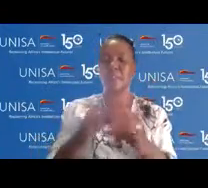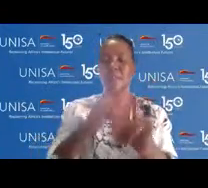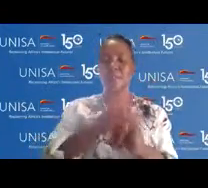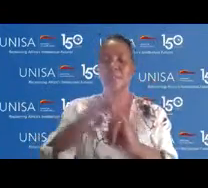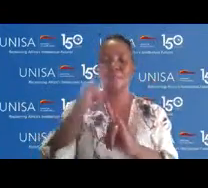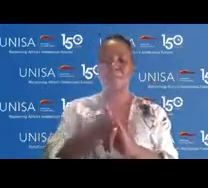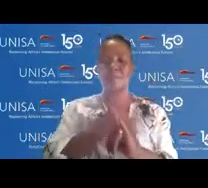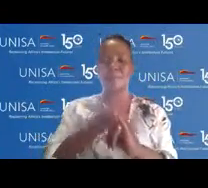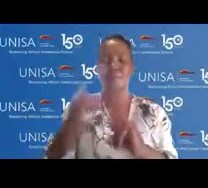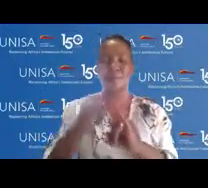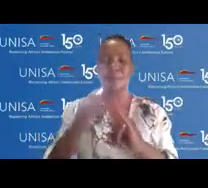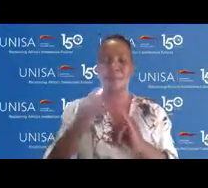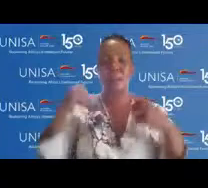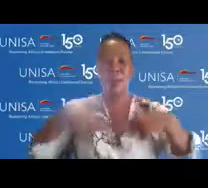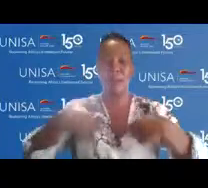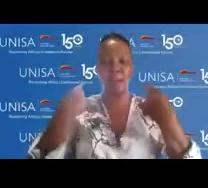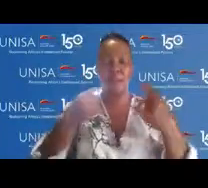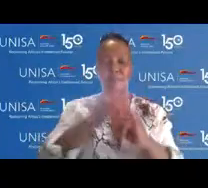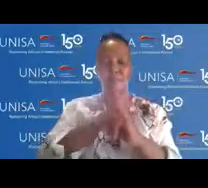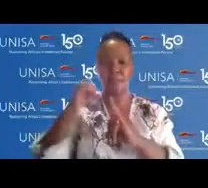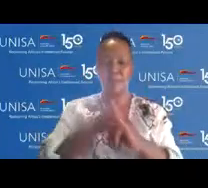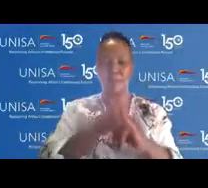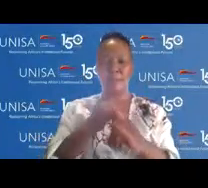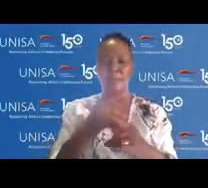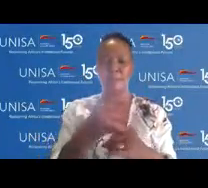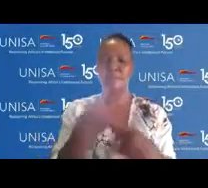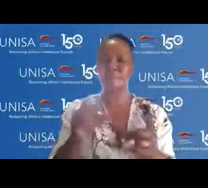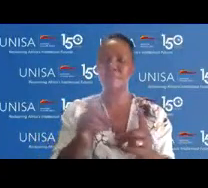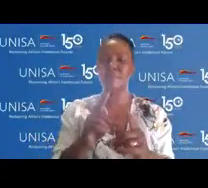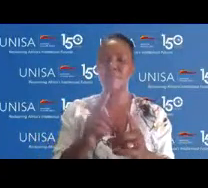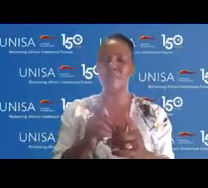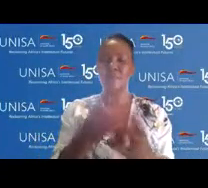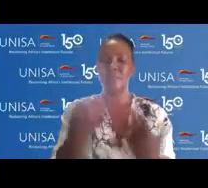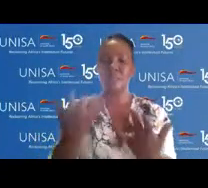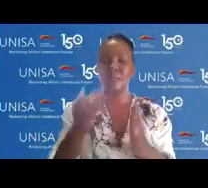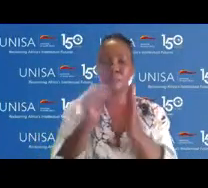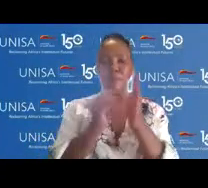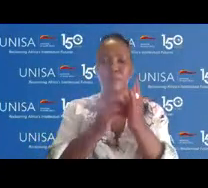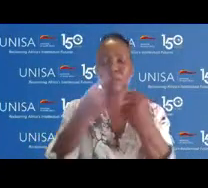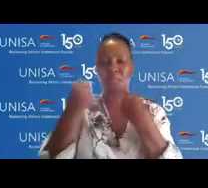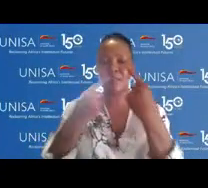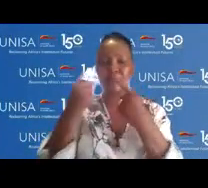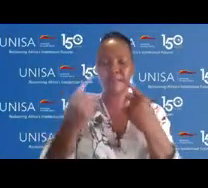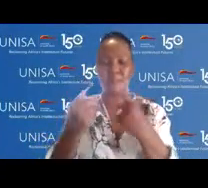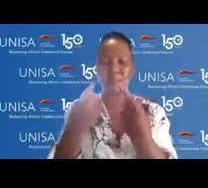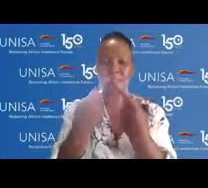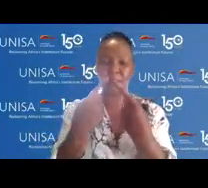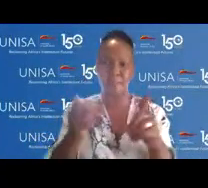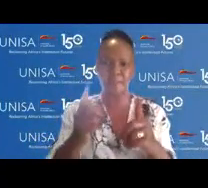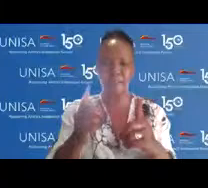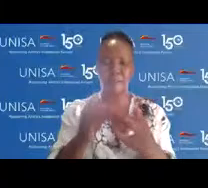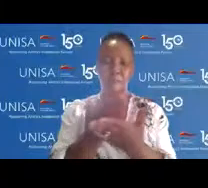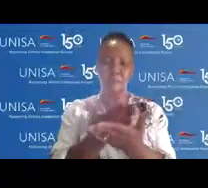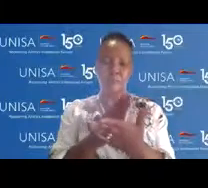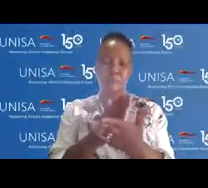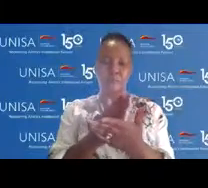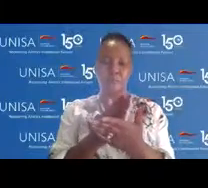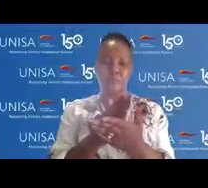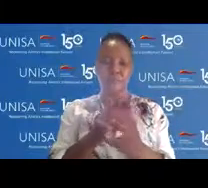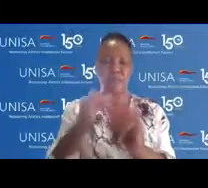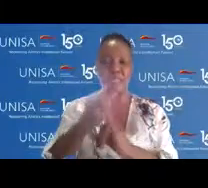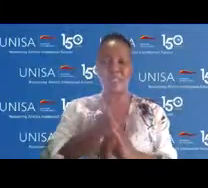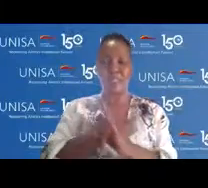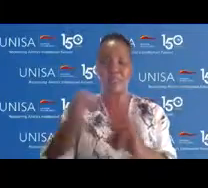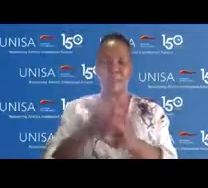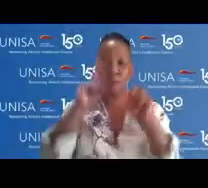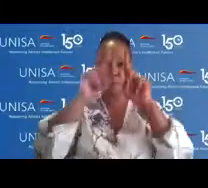chat? Anybody in the chat, let's quickly post an answer there. What is the difference between a chatbot and a live